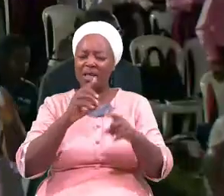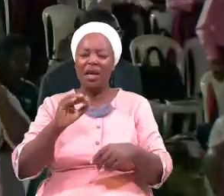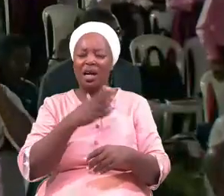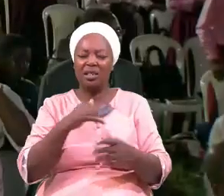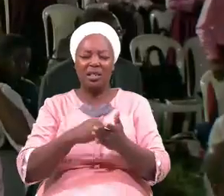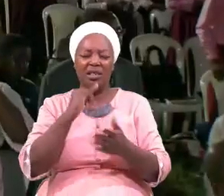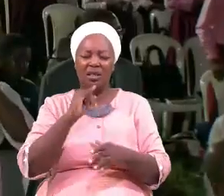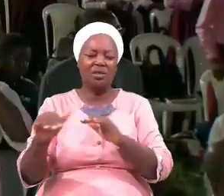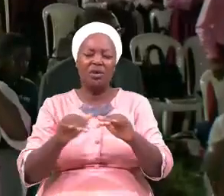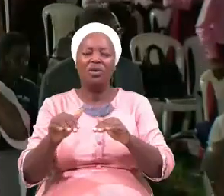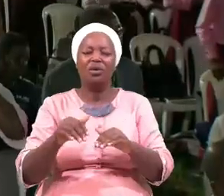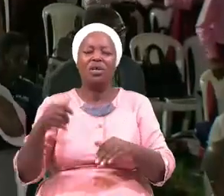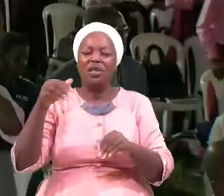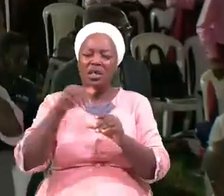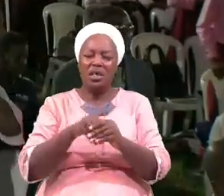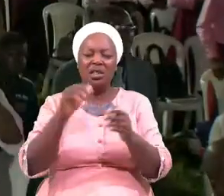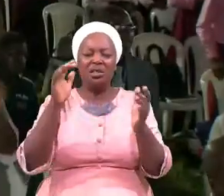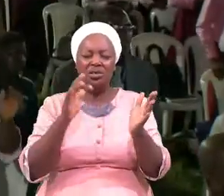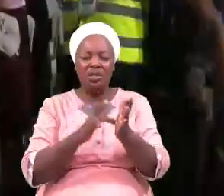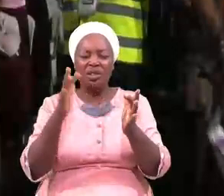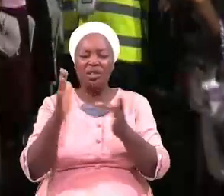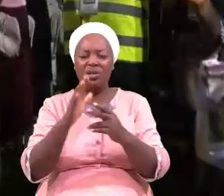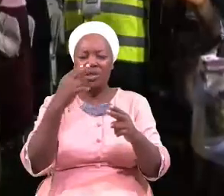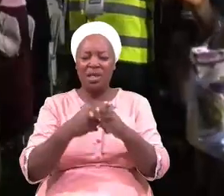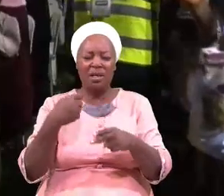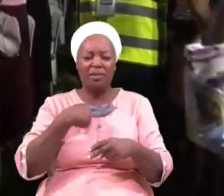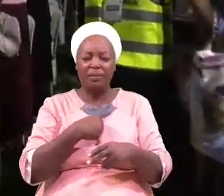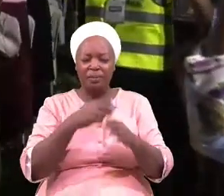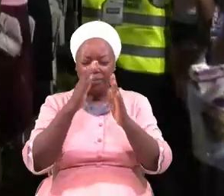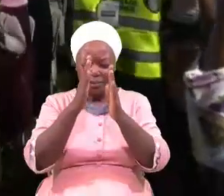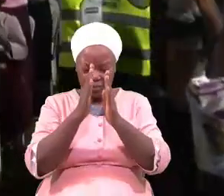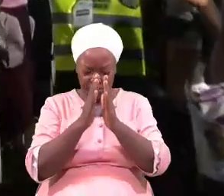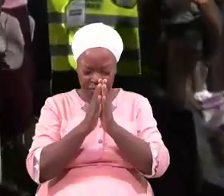In Jesus' name we pray.